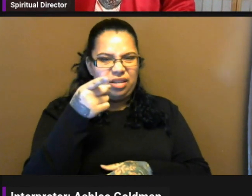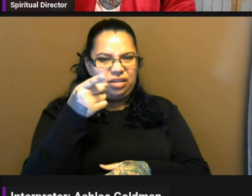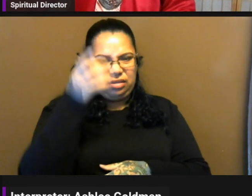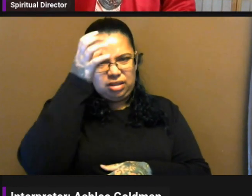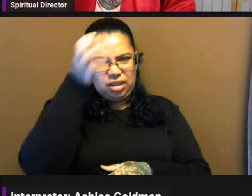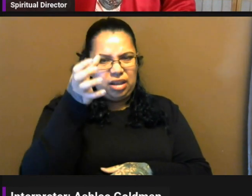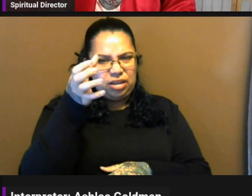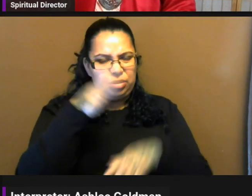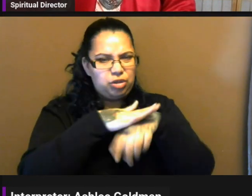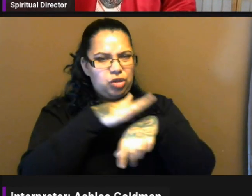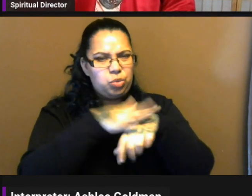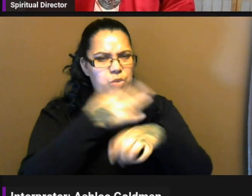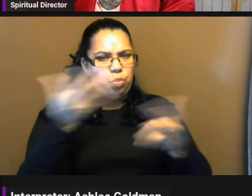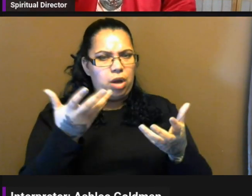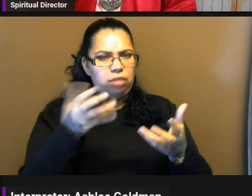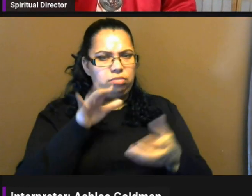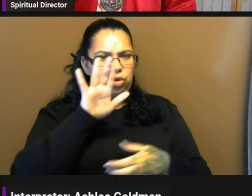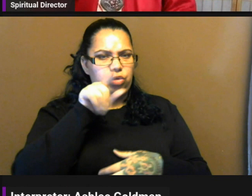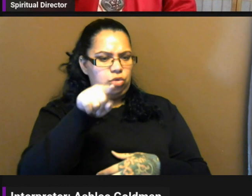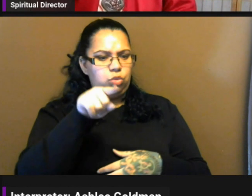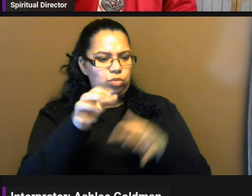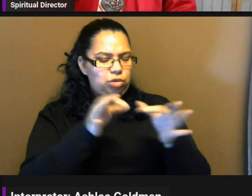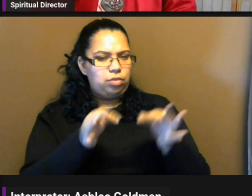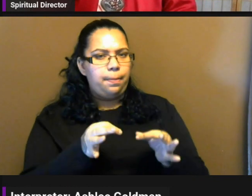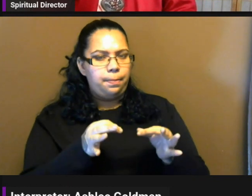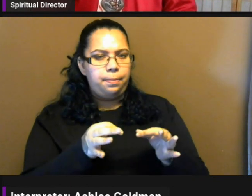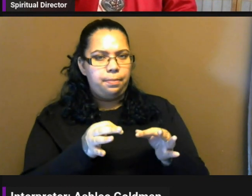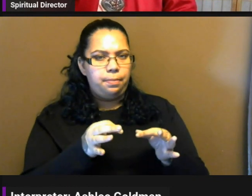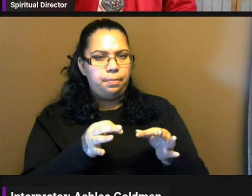gentleness? In your own words.